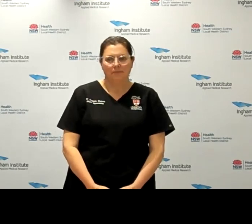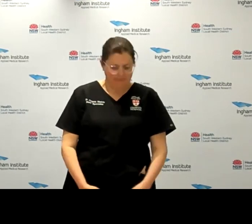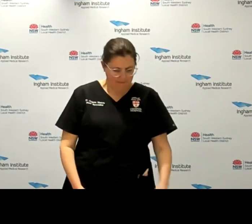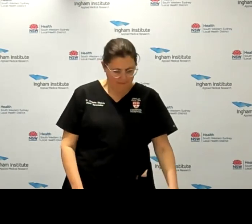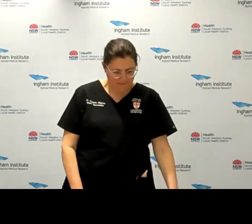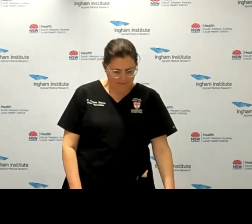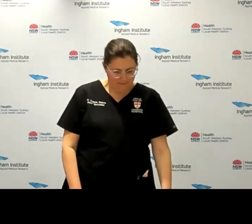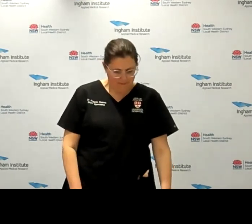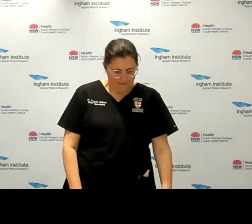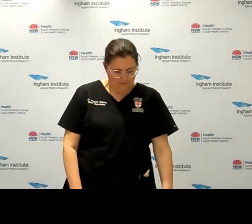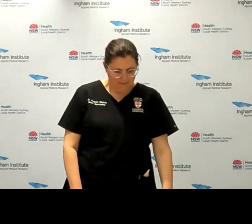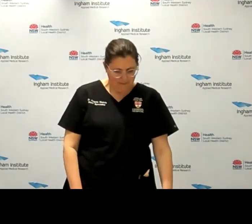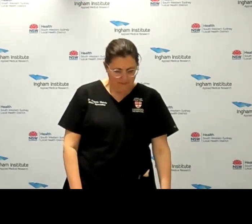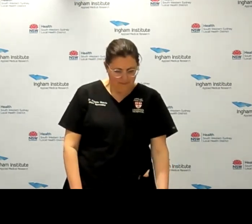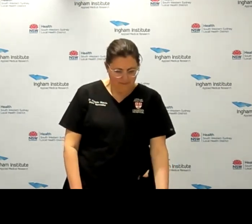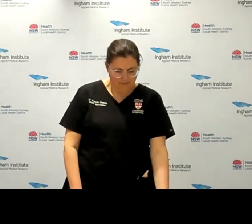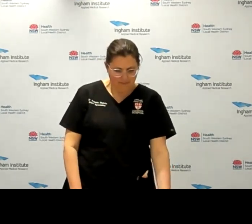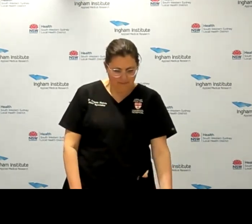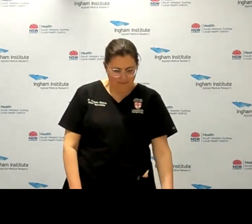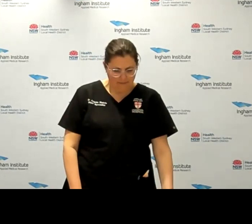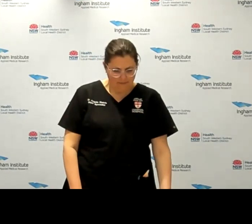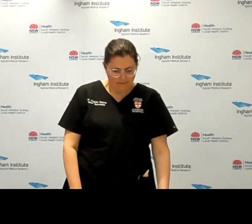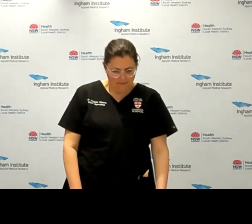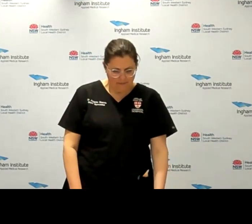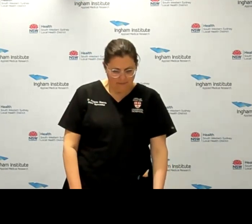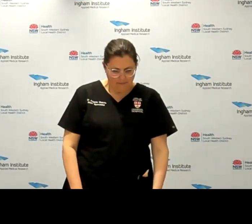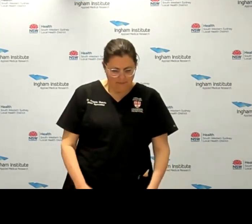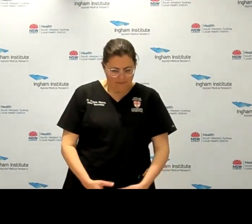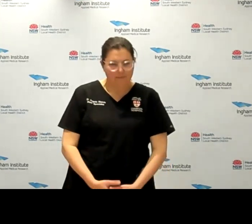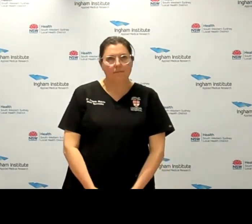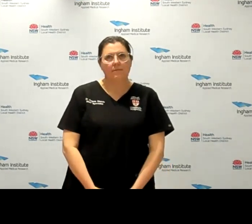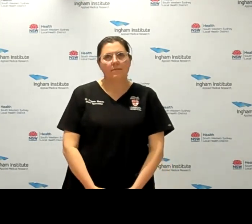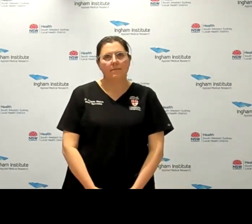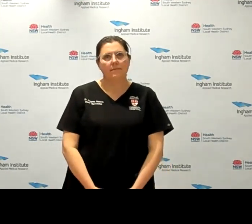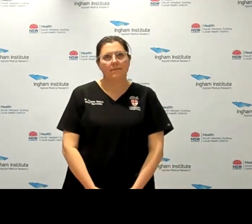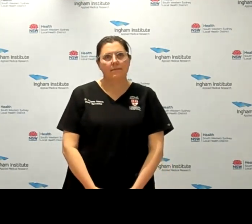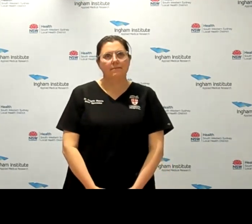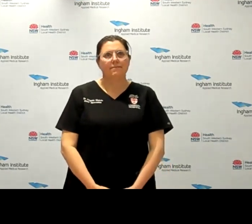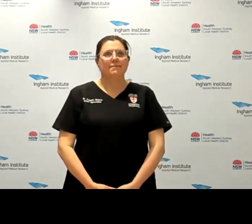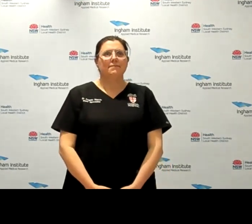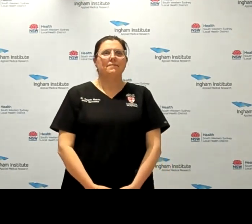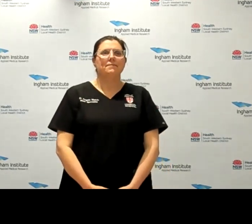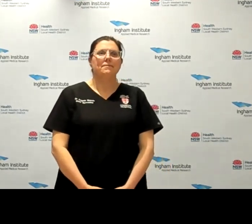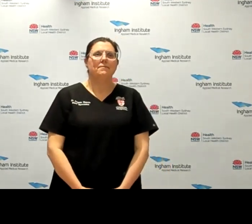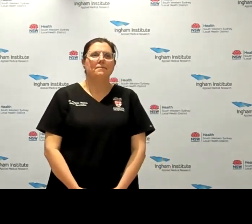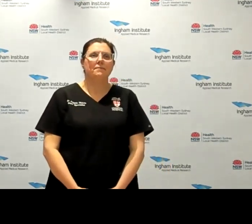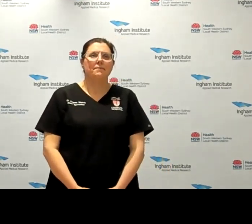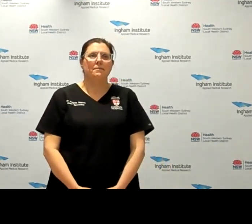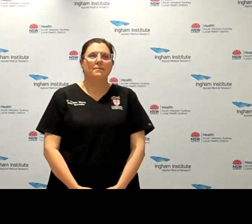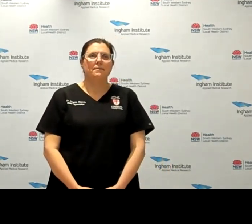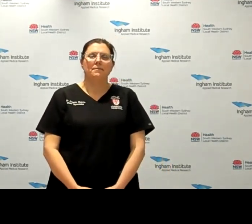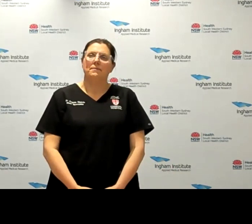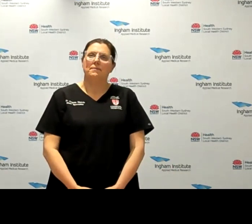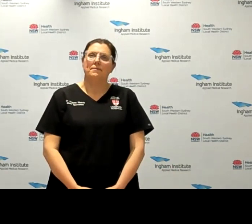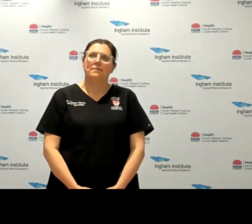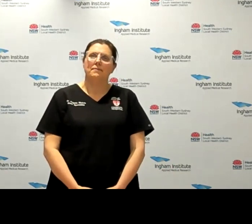in pregnancy, because quite often women get a bit alarmed and concerned with continuation of certain medications in pregnancy. And so this is where the communication